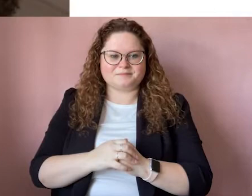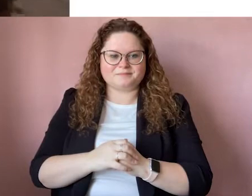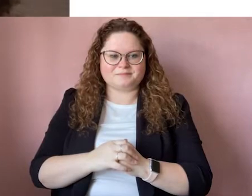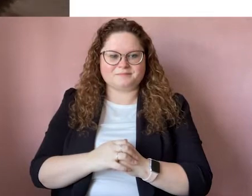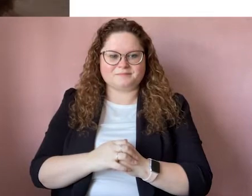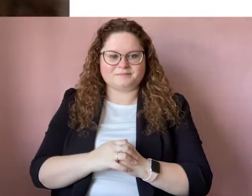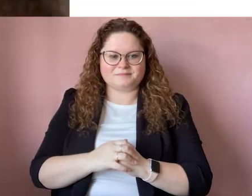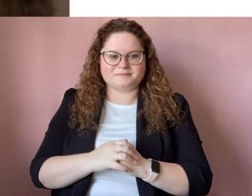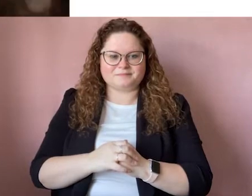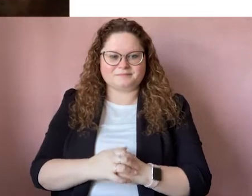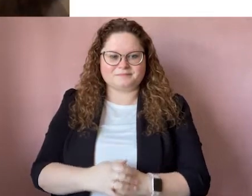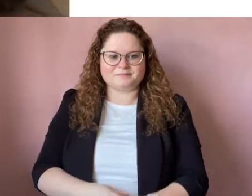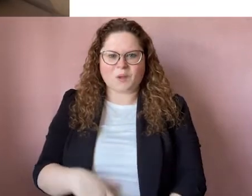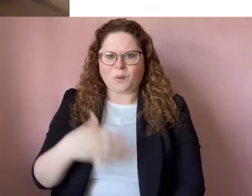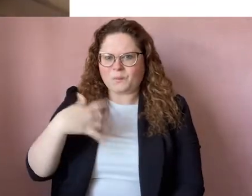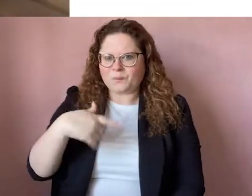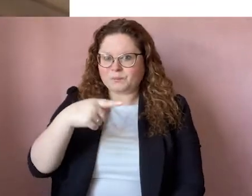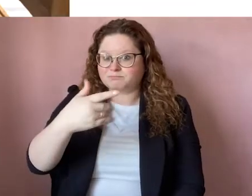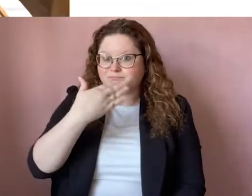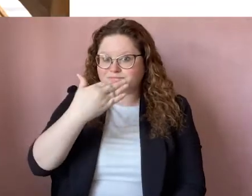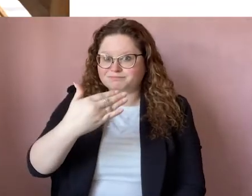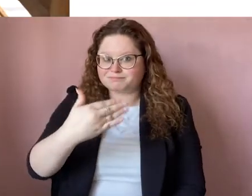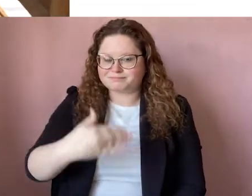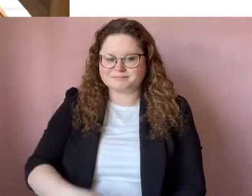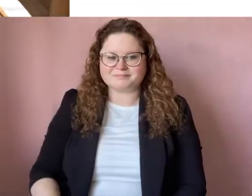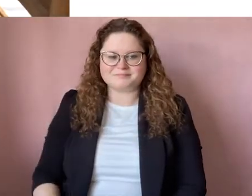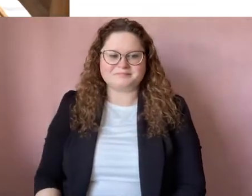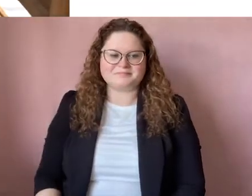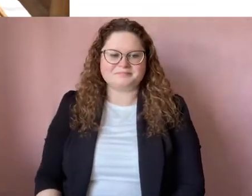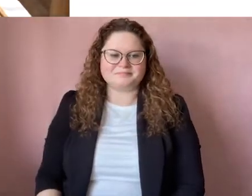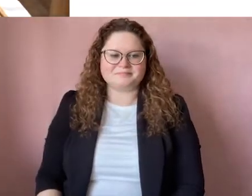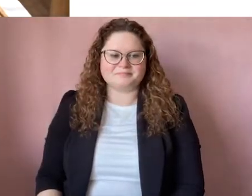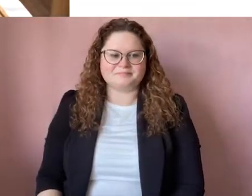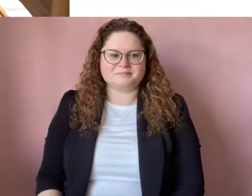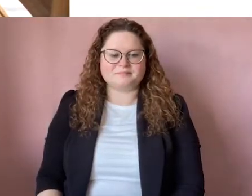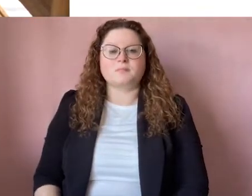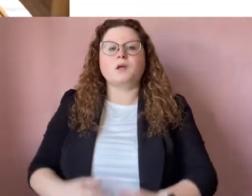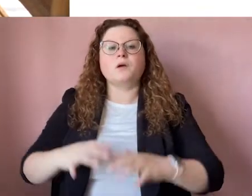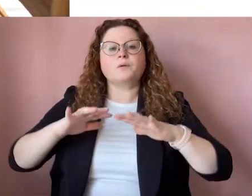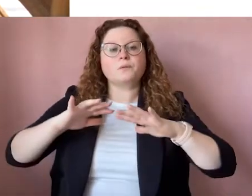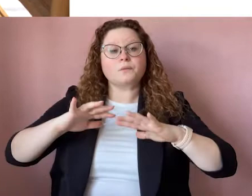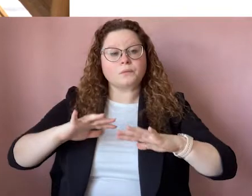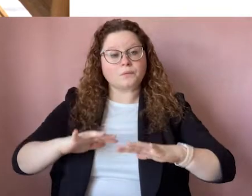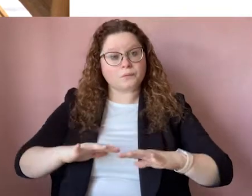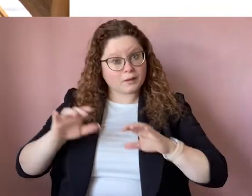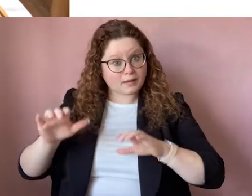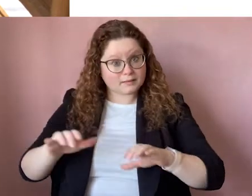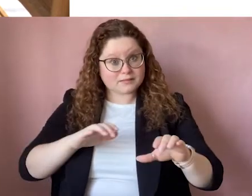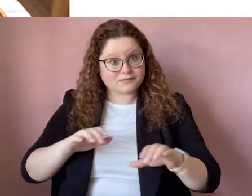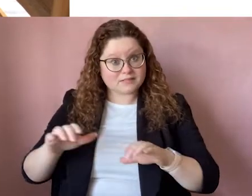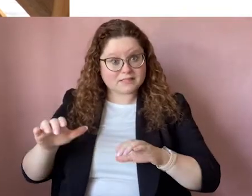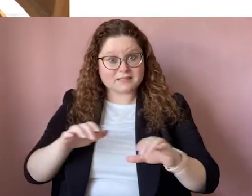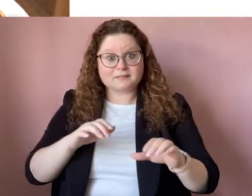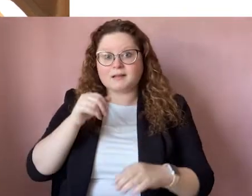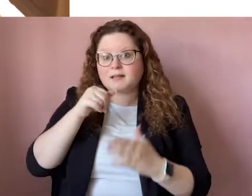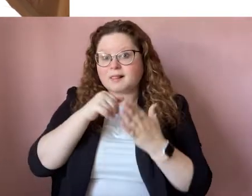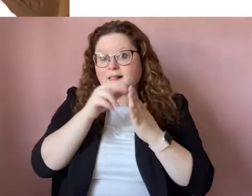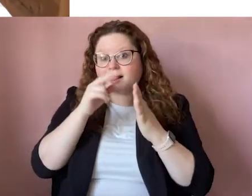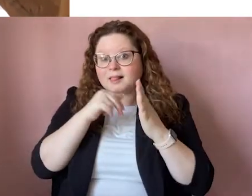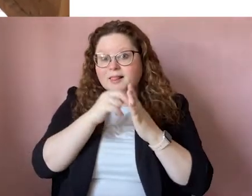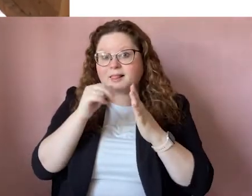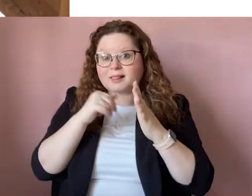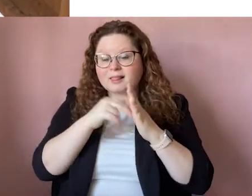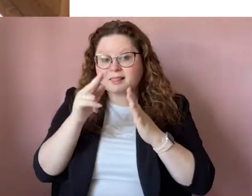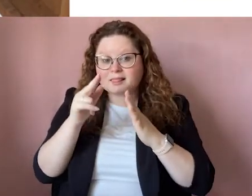to get her treats. Oh, she's really good at this. One of the calming activities that you can use for your dog includes licking. So I